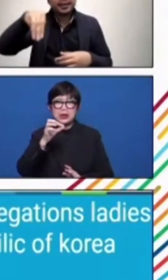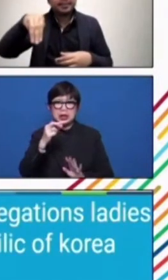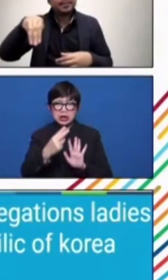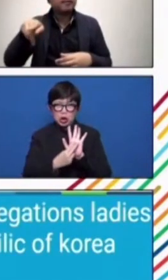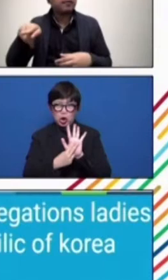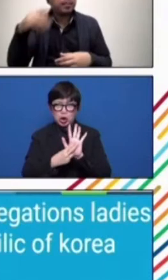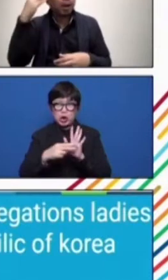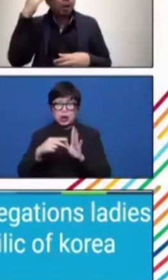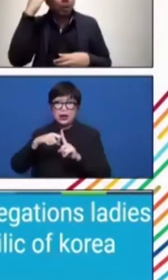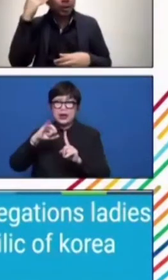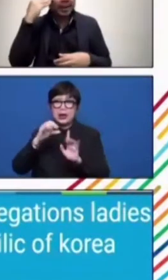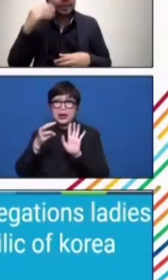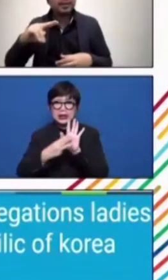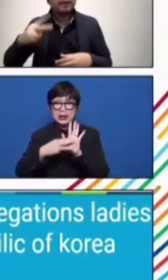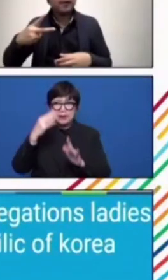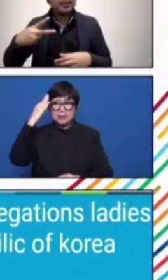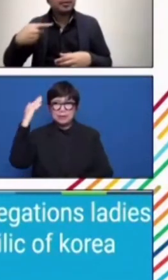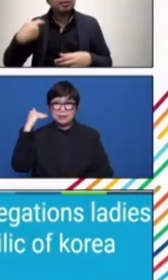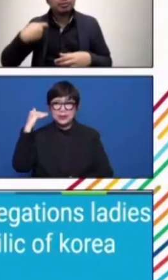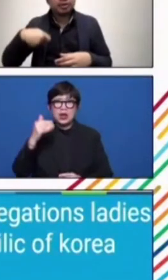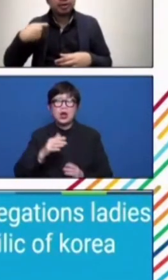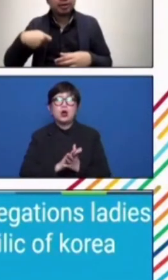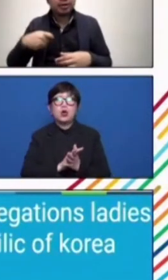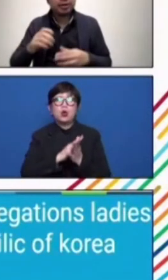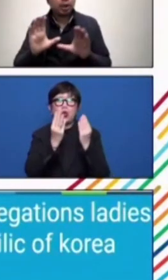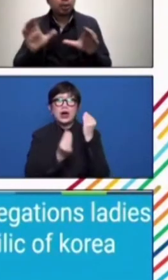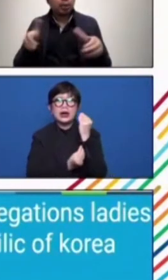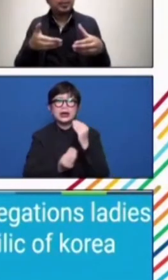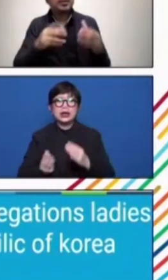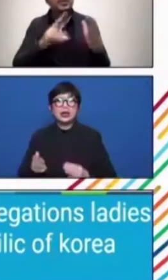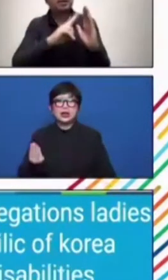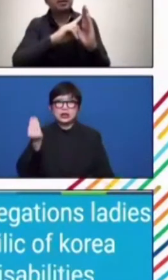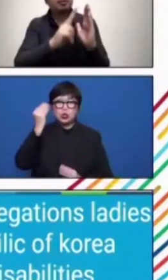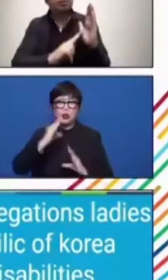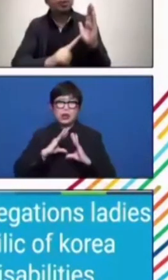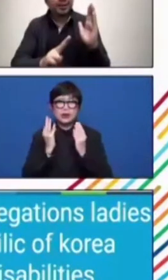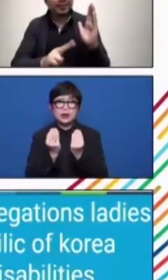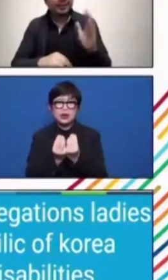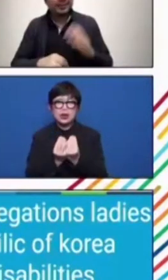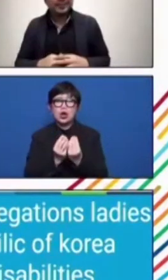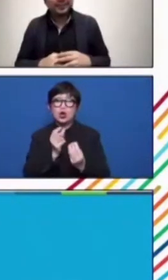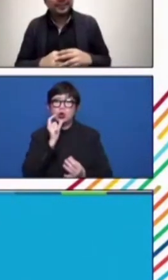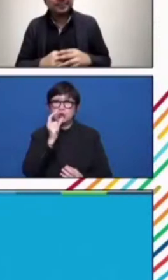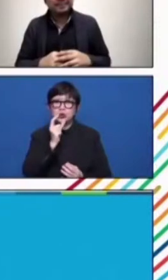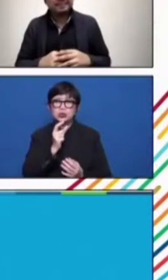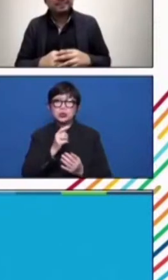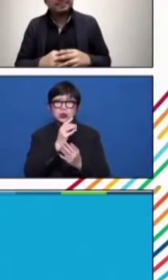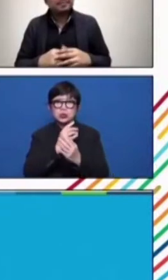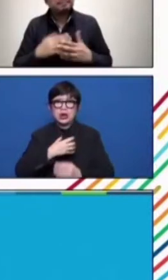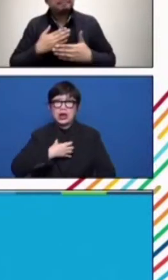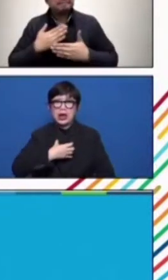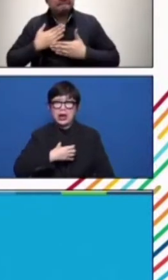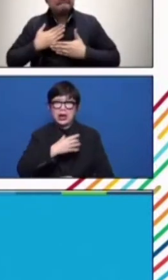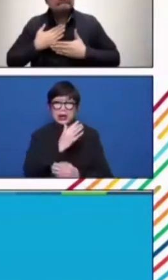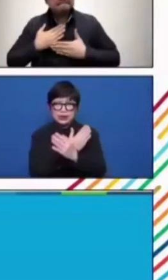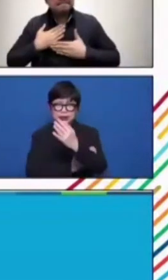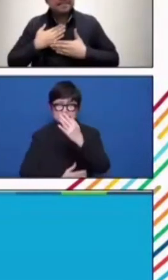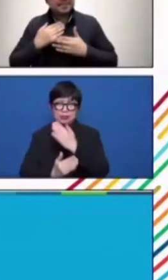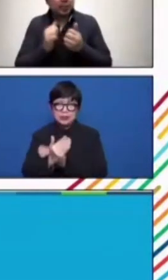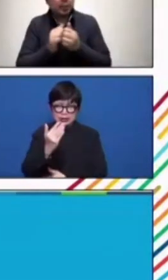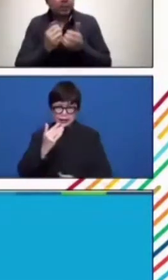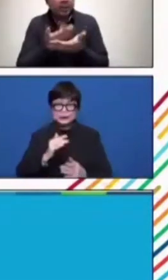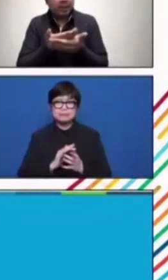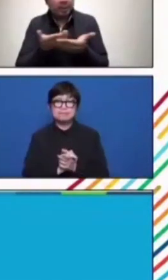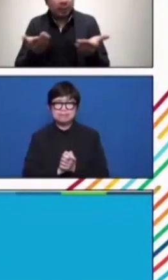of the committee on the rise persons with disabilities it is great honor to be here with you I would like